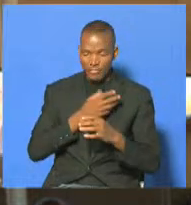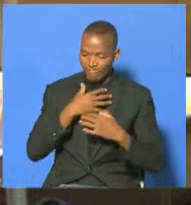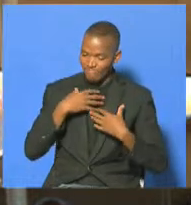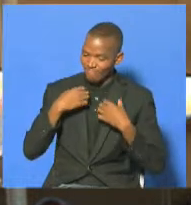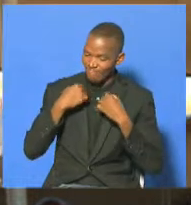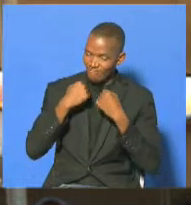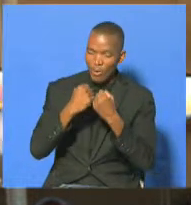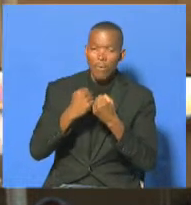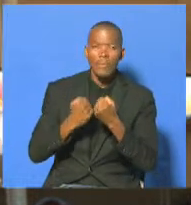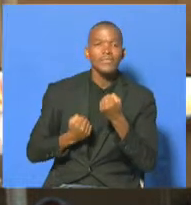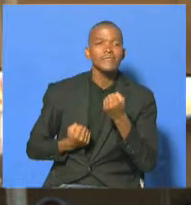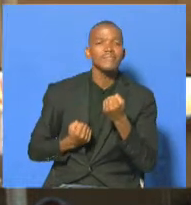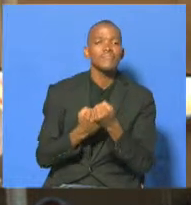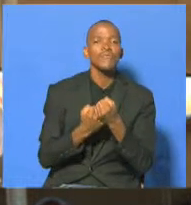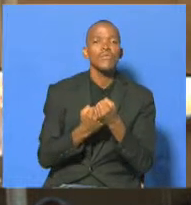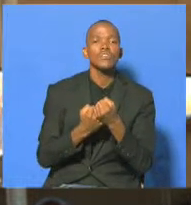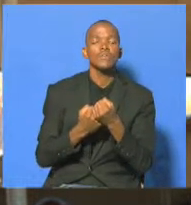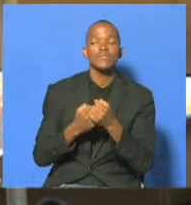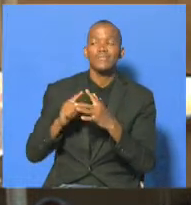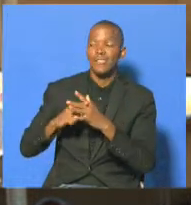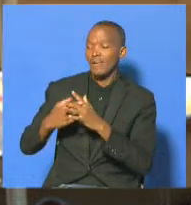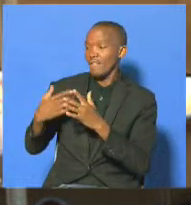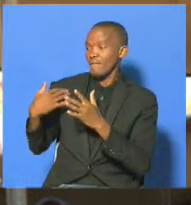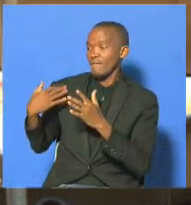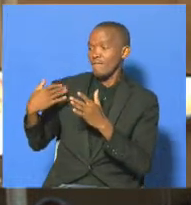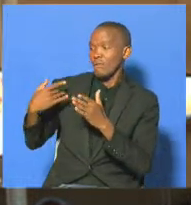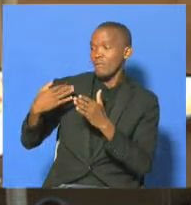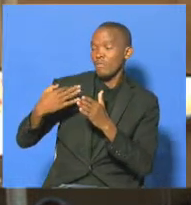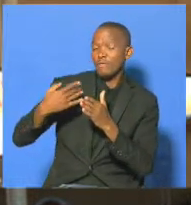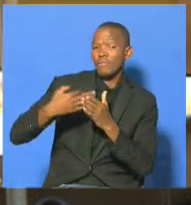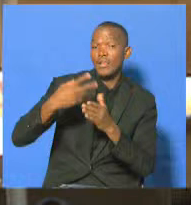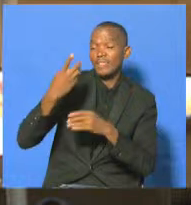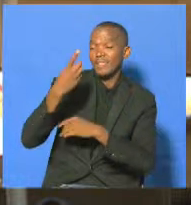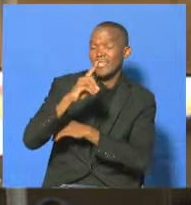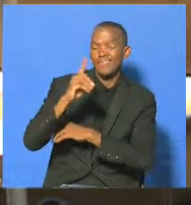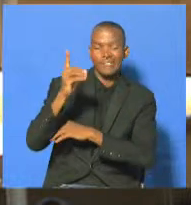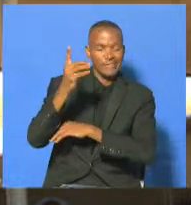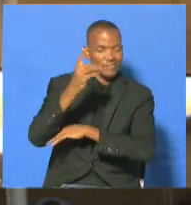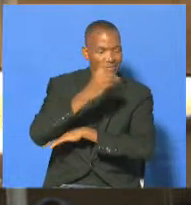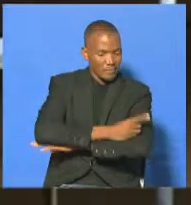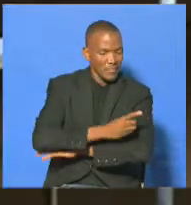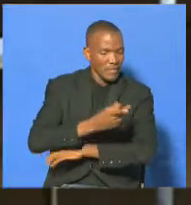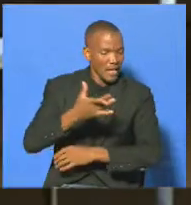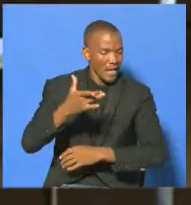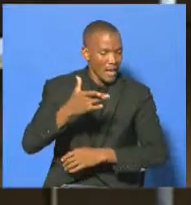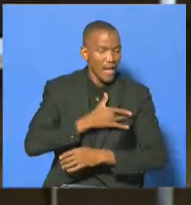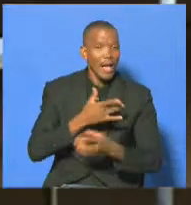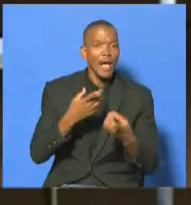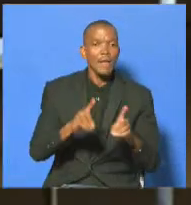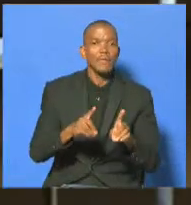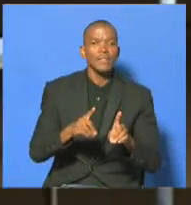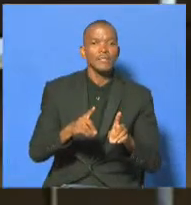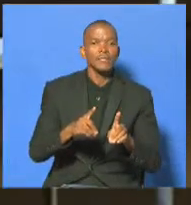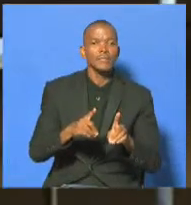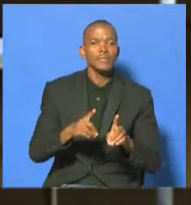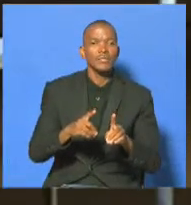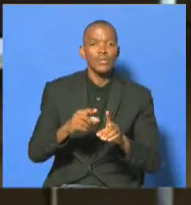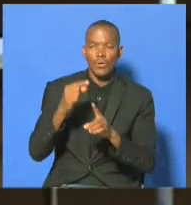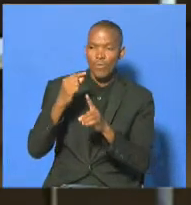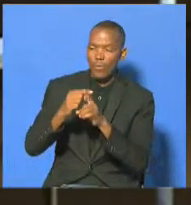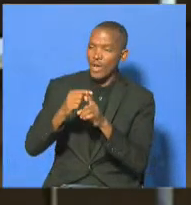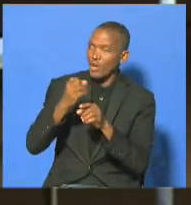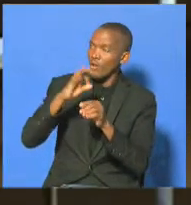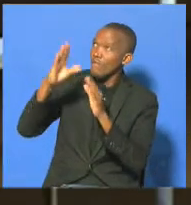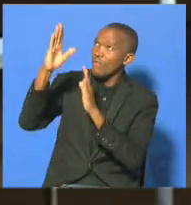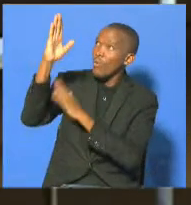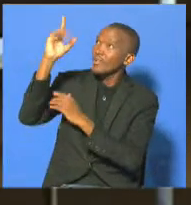tshegetsa go tsweng ka letsatsi le botlhoko jo bo nnileng ka jone. Word of God, you know,